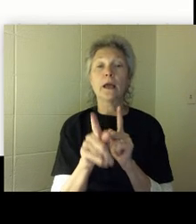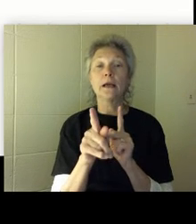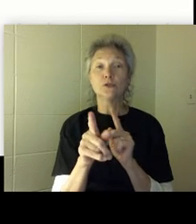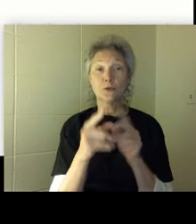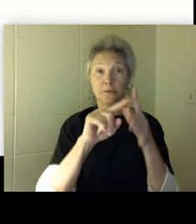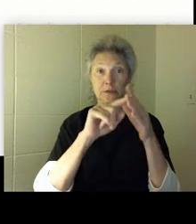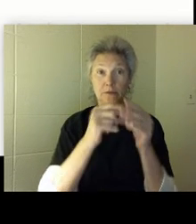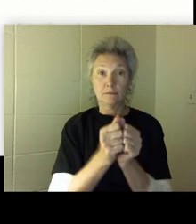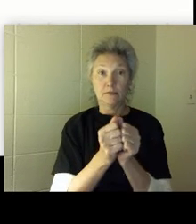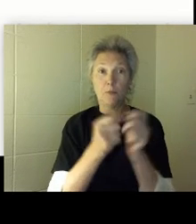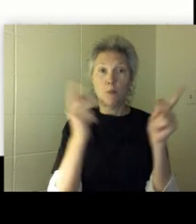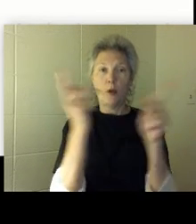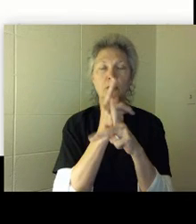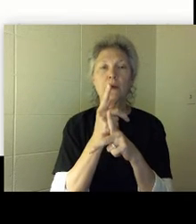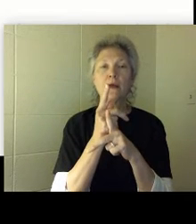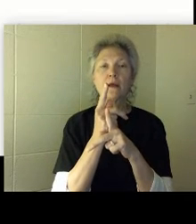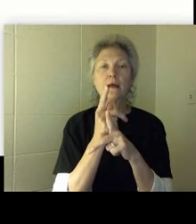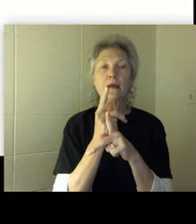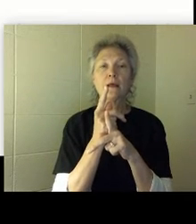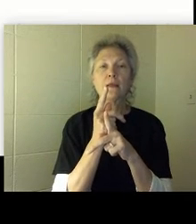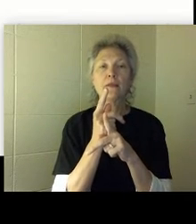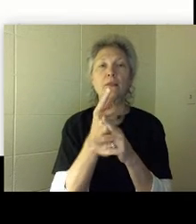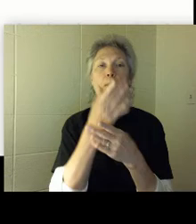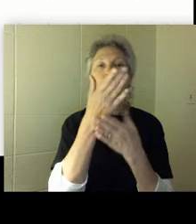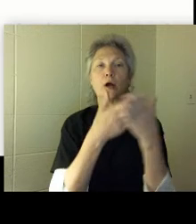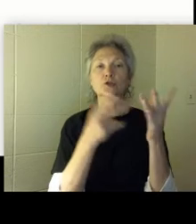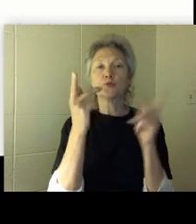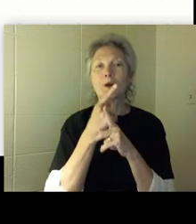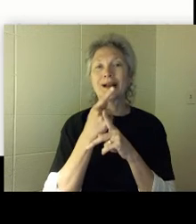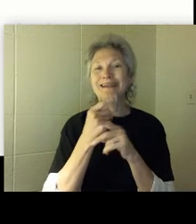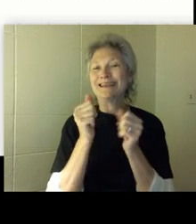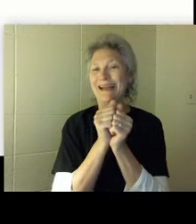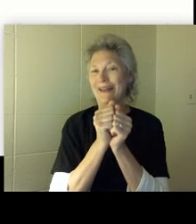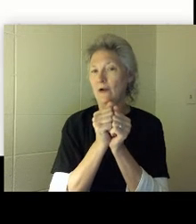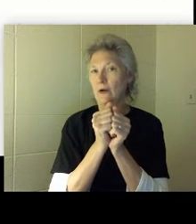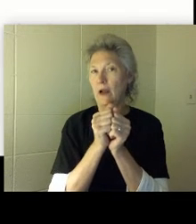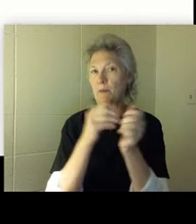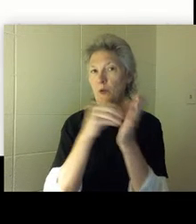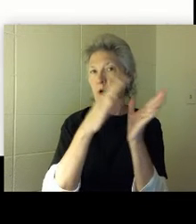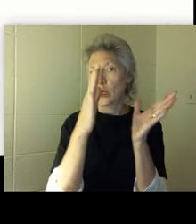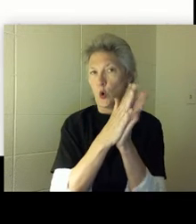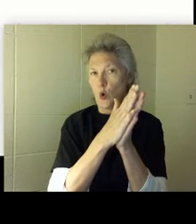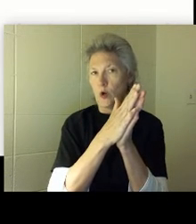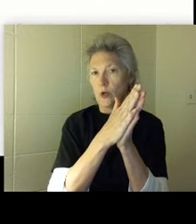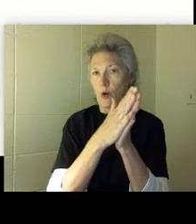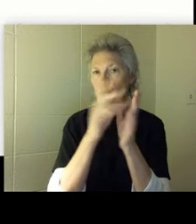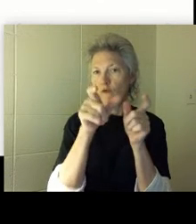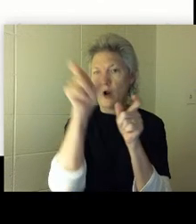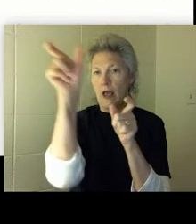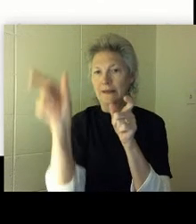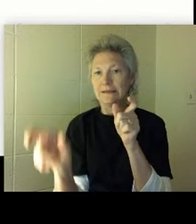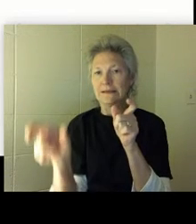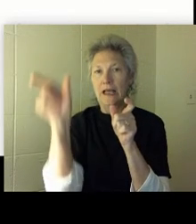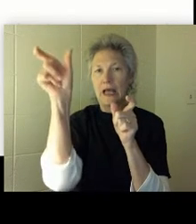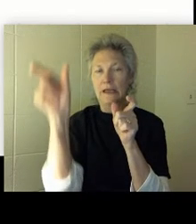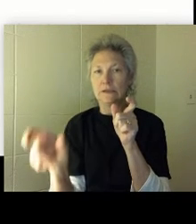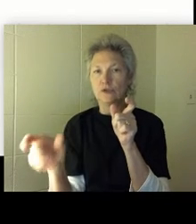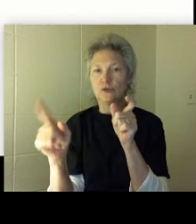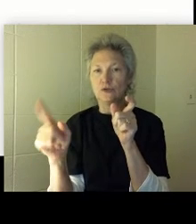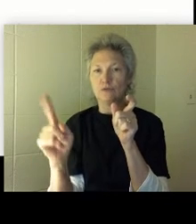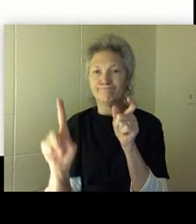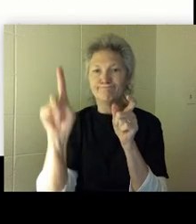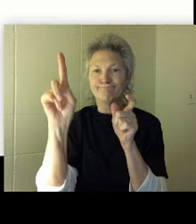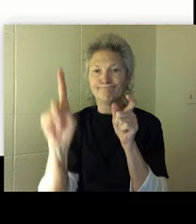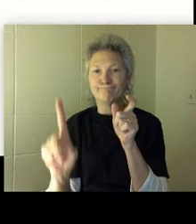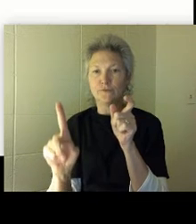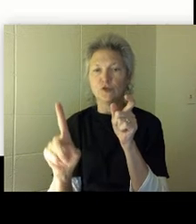going to start by multiplying these partial products together, and I'm going to record my partial products over here on the side so that I have it nice